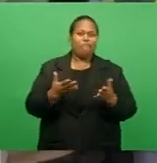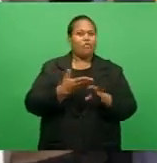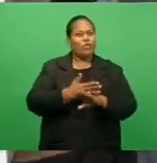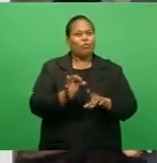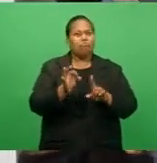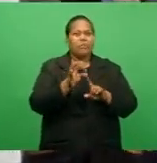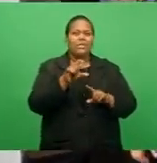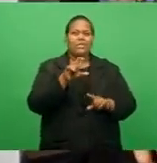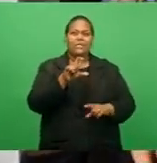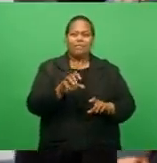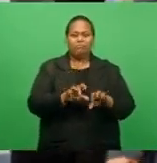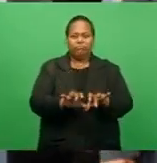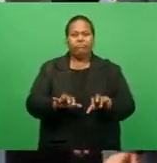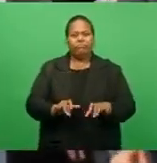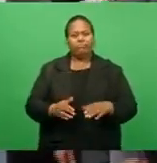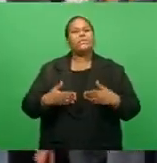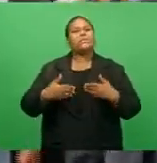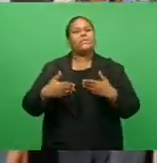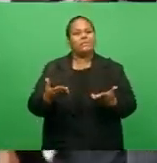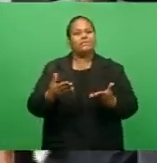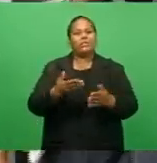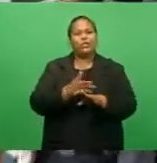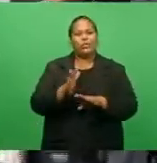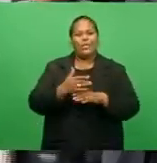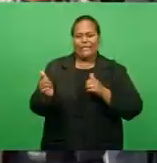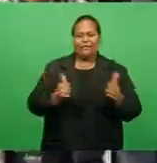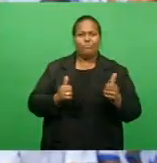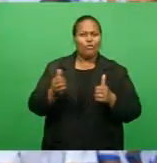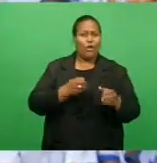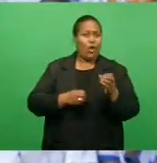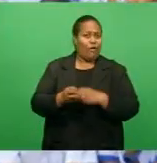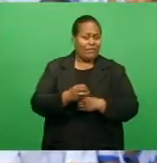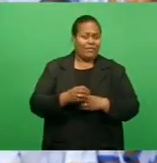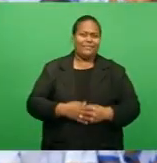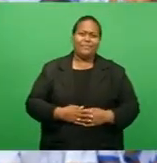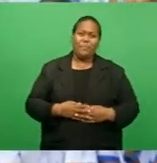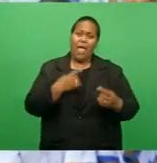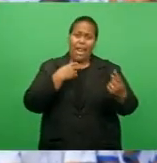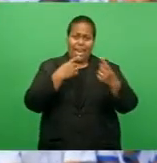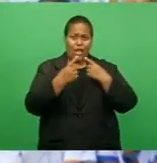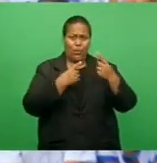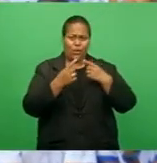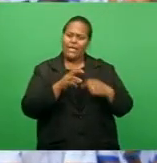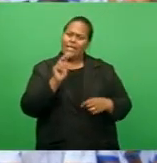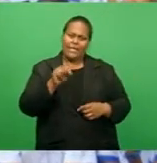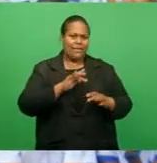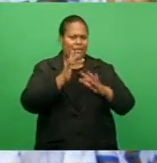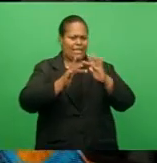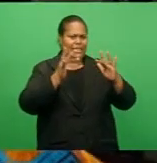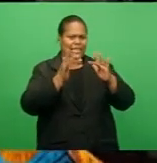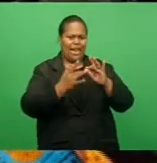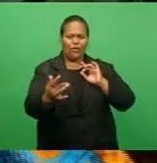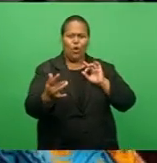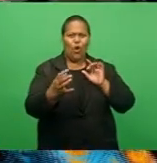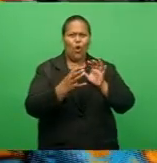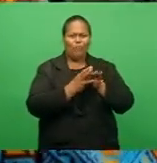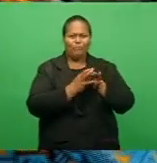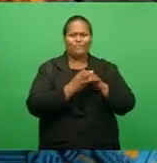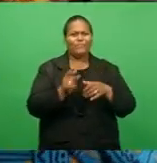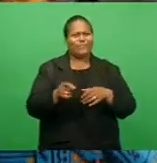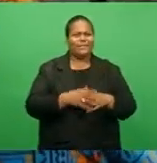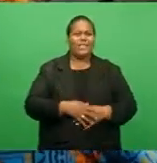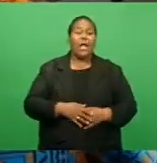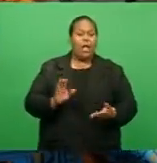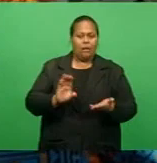and the administration office to use as well. Network switches are in place for internet connectivity, and considerable funds have